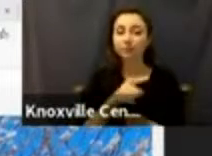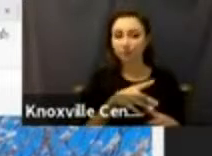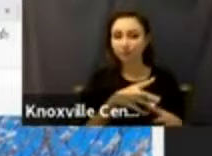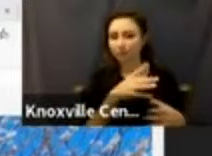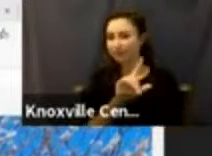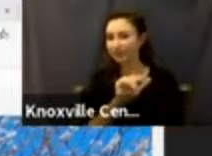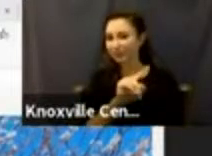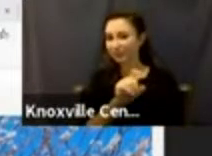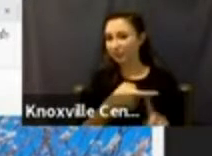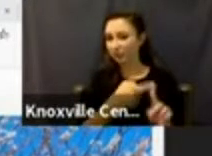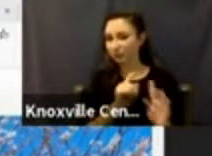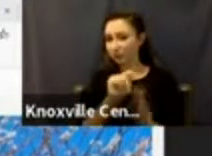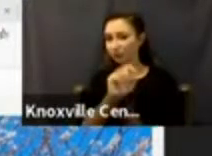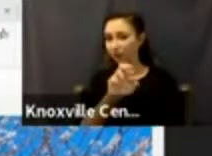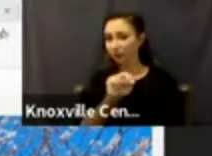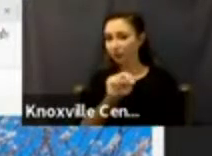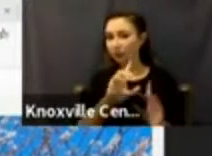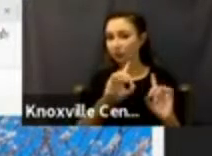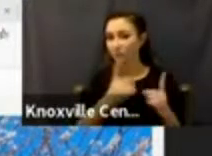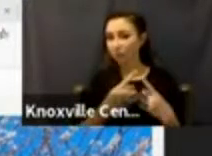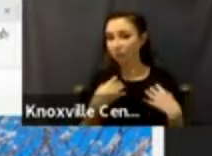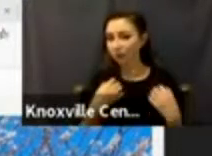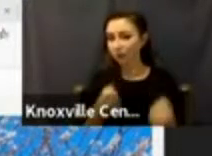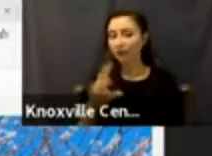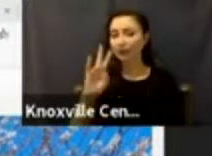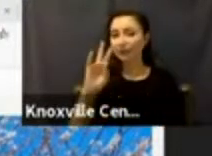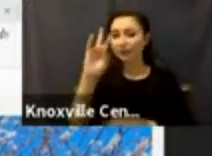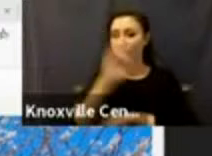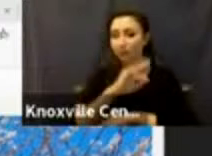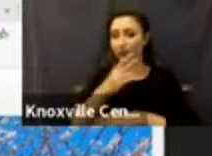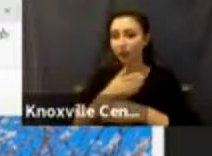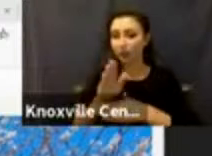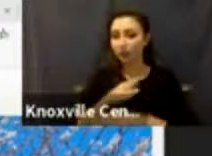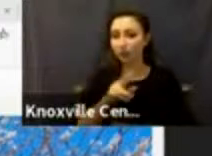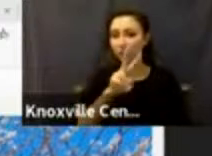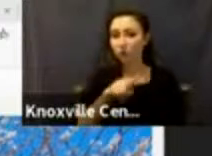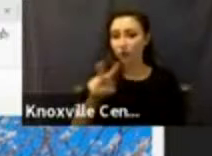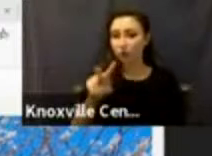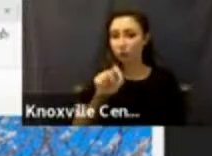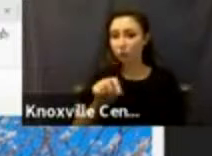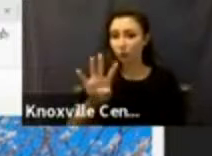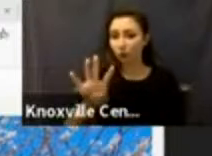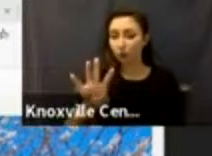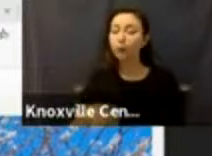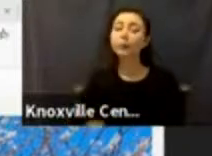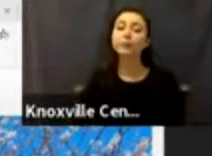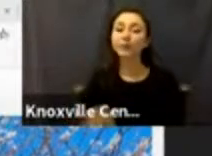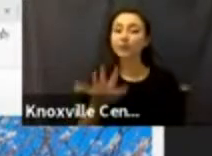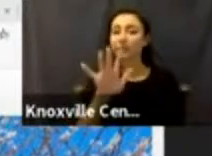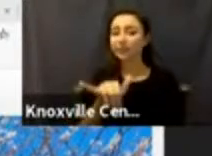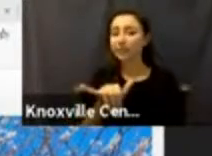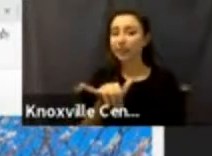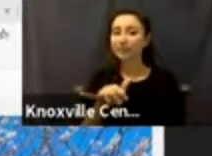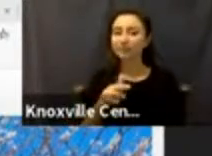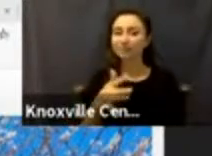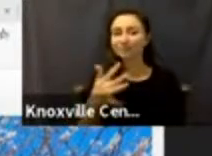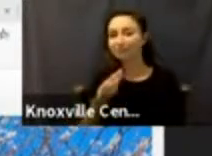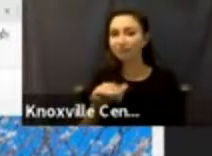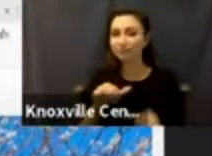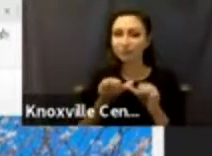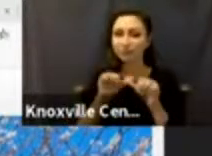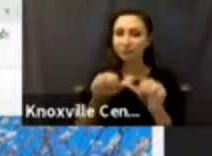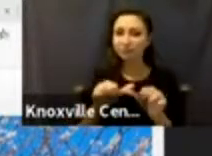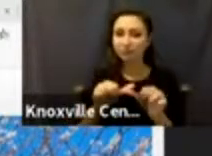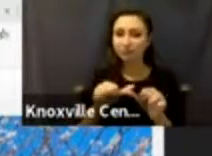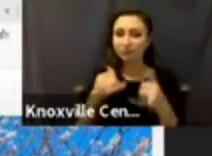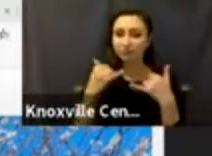or this data. The 7-day average for percent positive in Knox County is 22.4, which is kind of stable, I think,